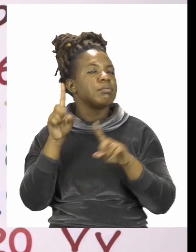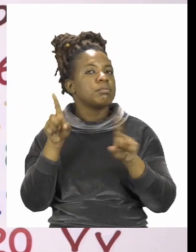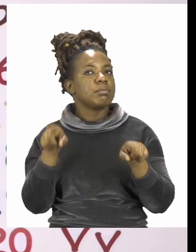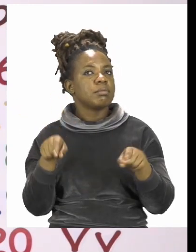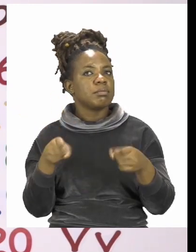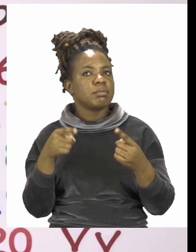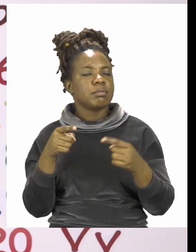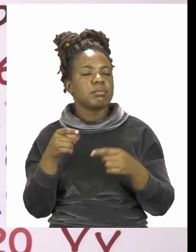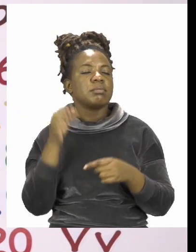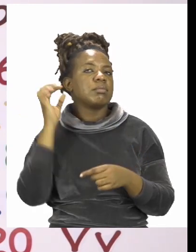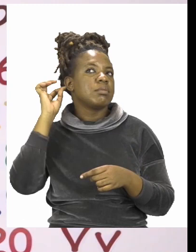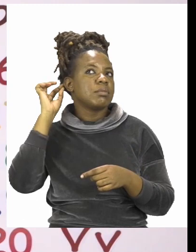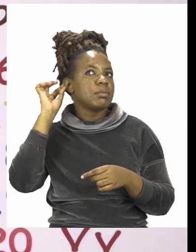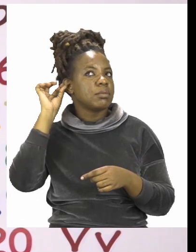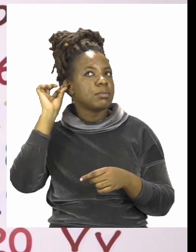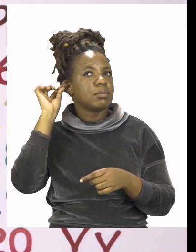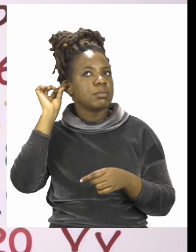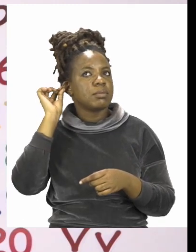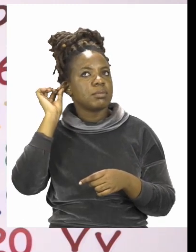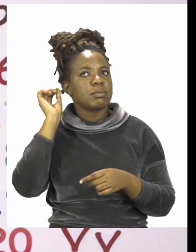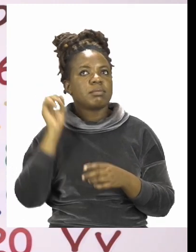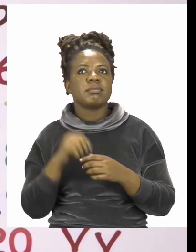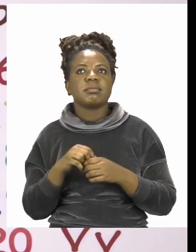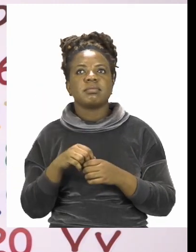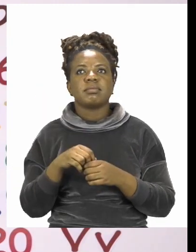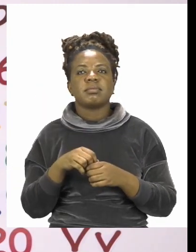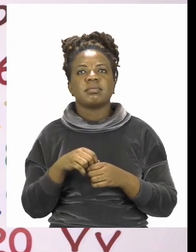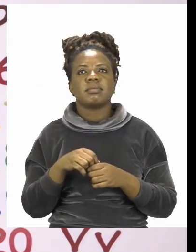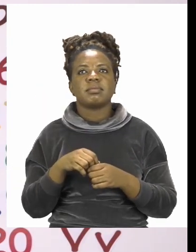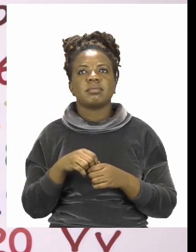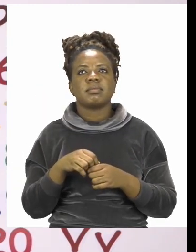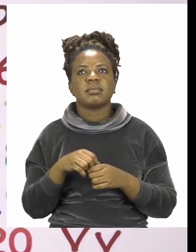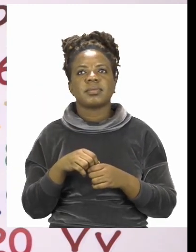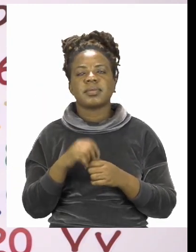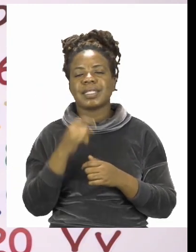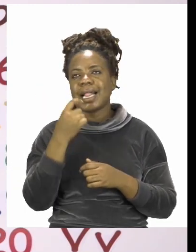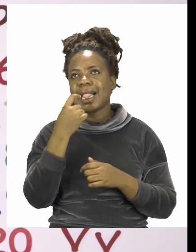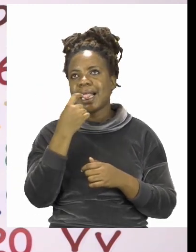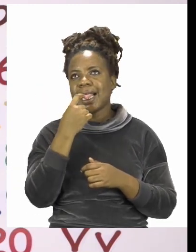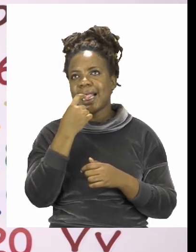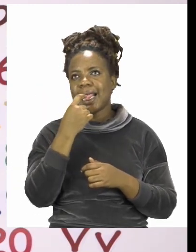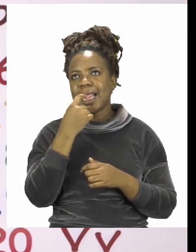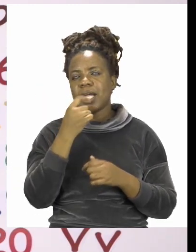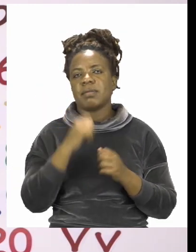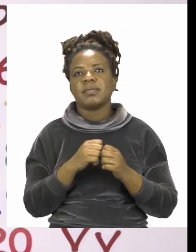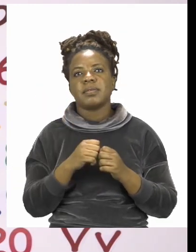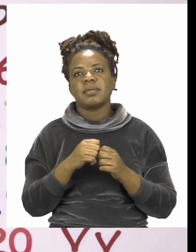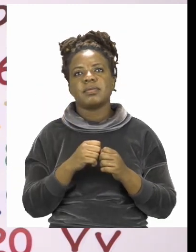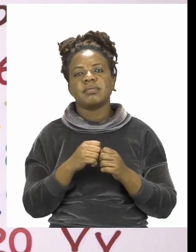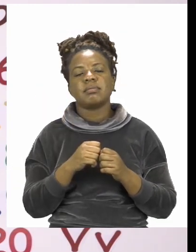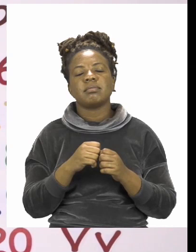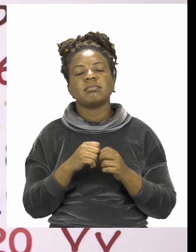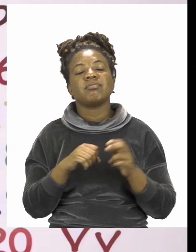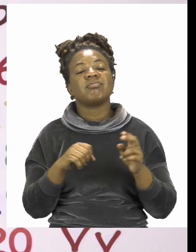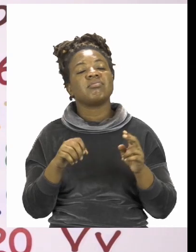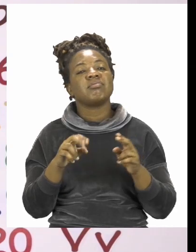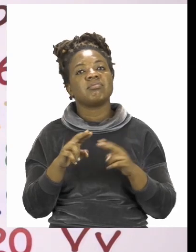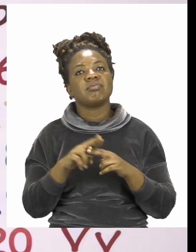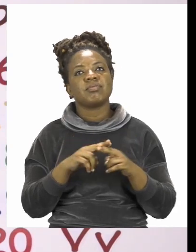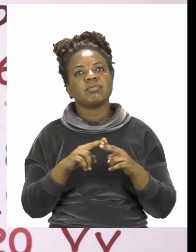ear. Good job. The tongue is used to taste